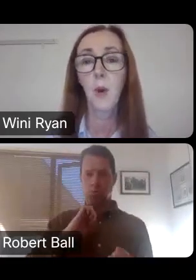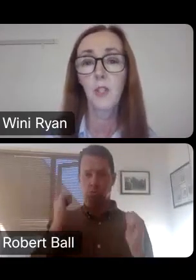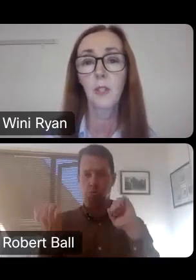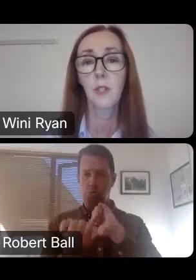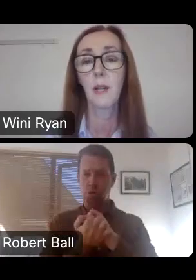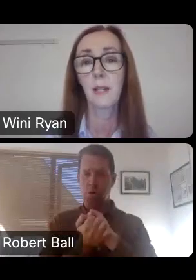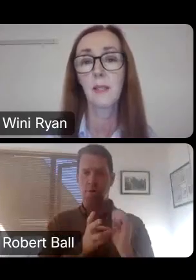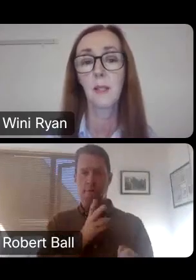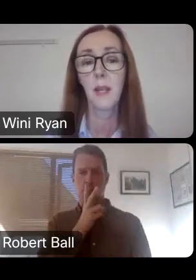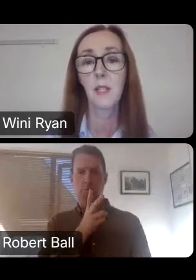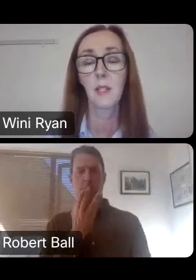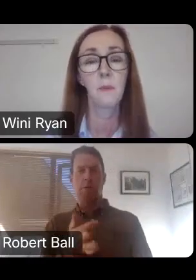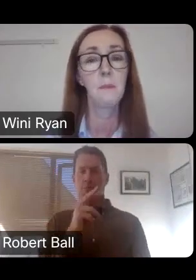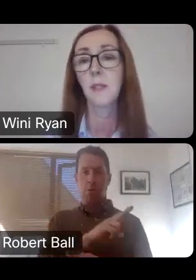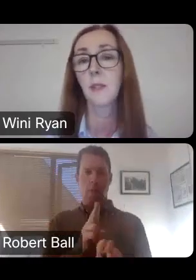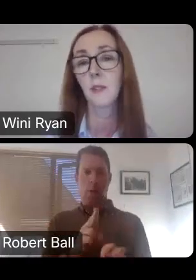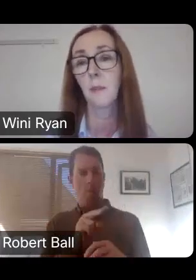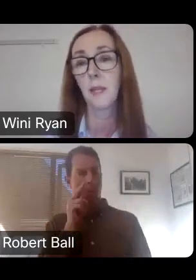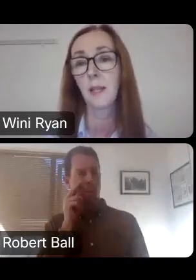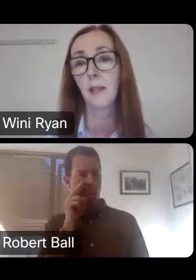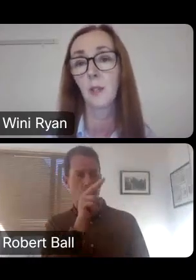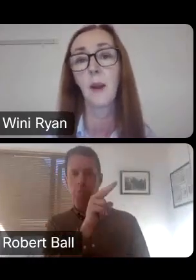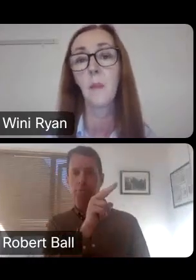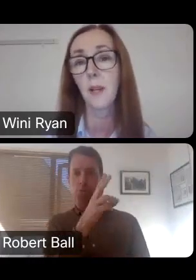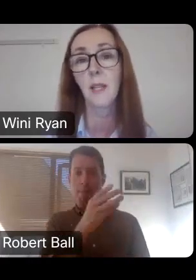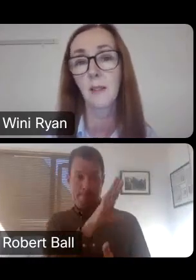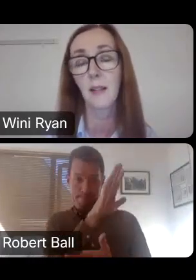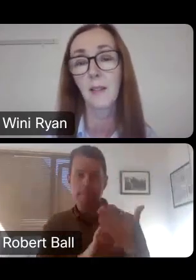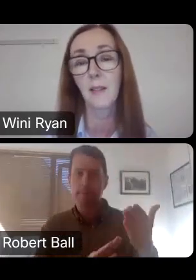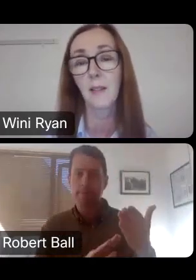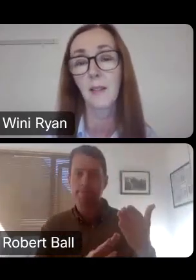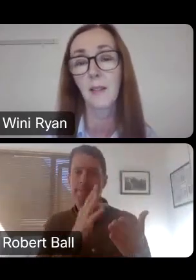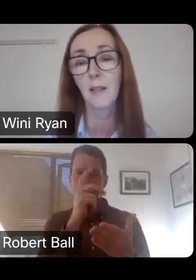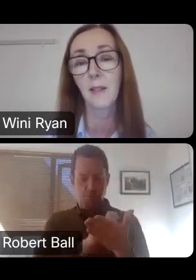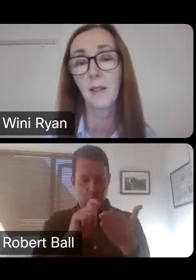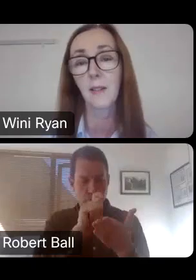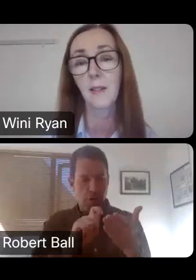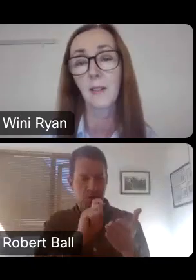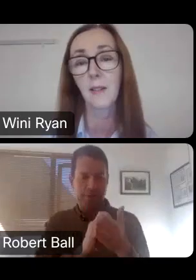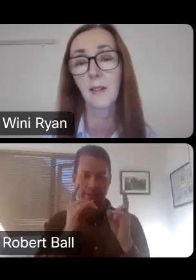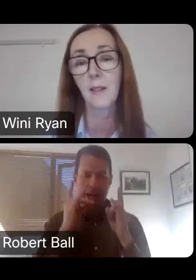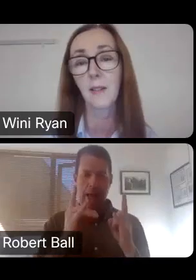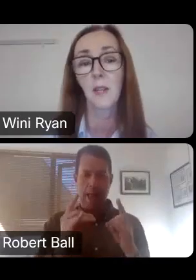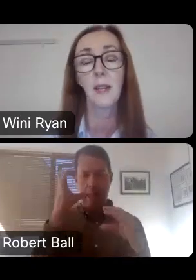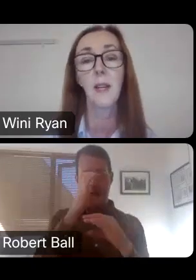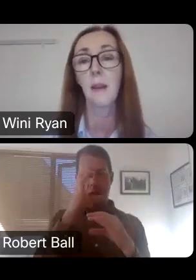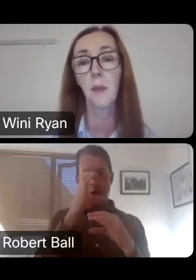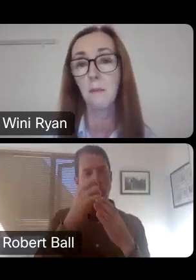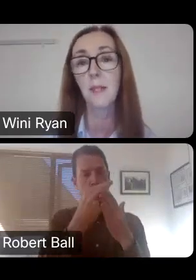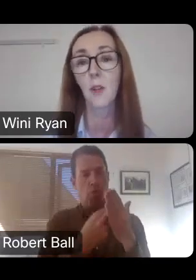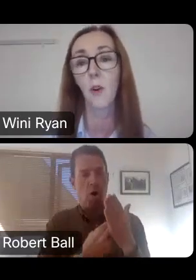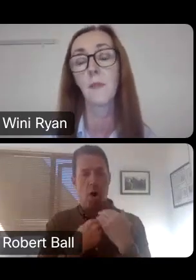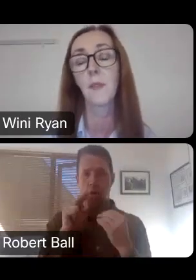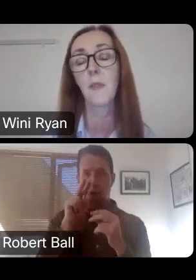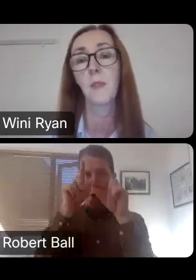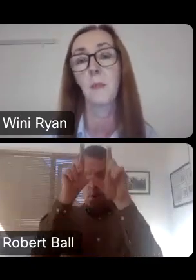not watching to or listening to the patient, we miss these completely. So if I'm writing in the healthcare record or I'm looking at a computer screen, I'm going to